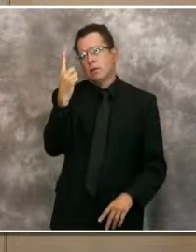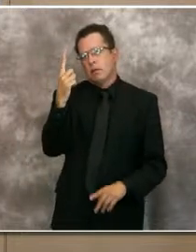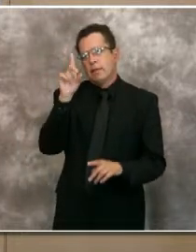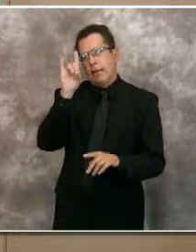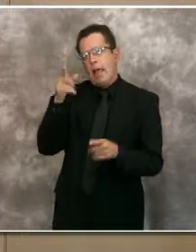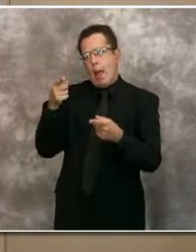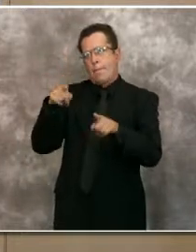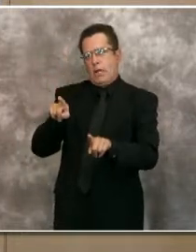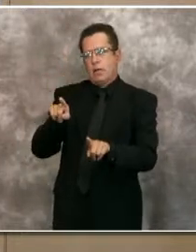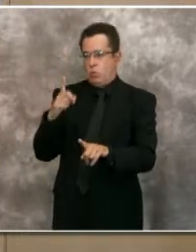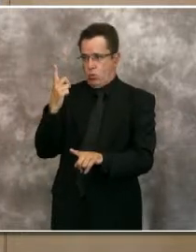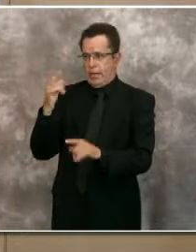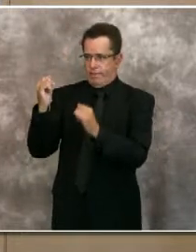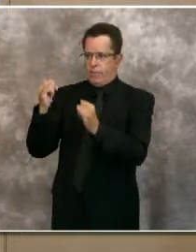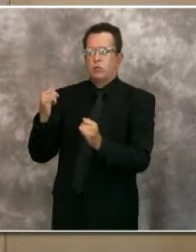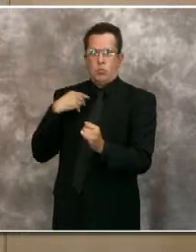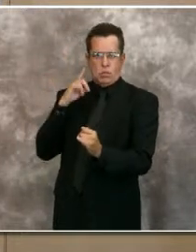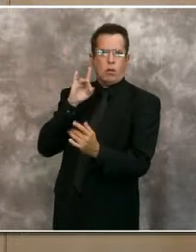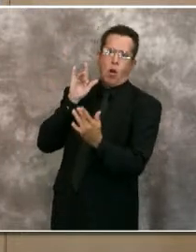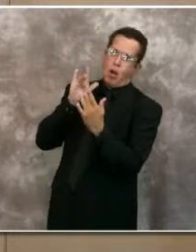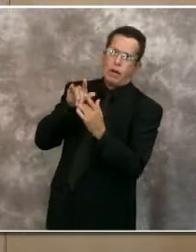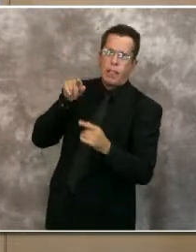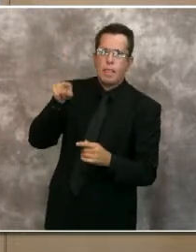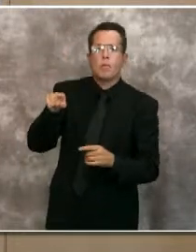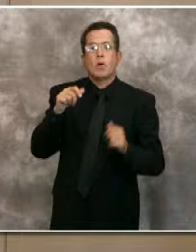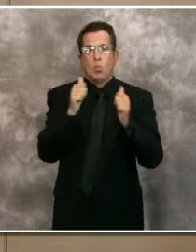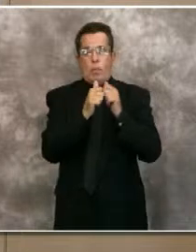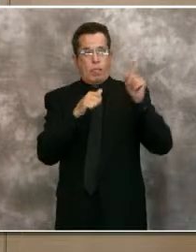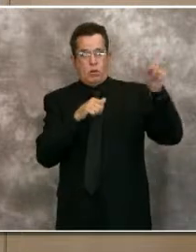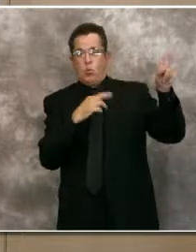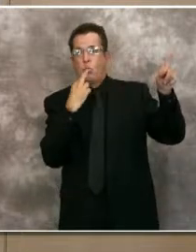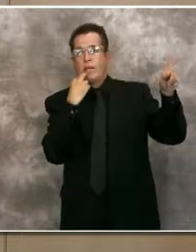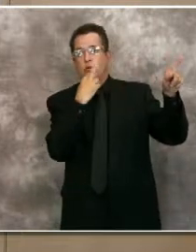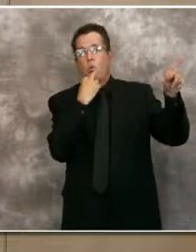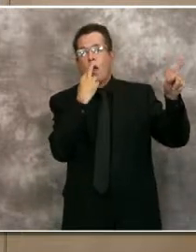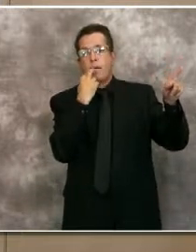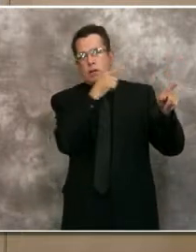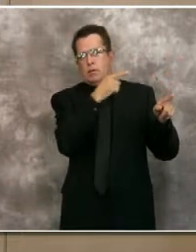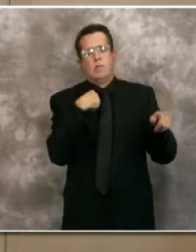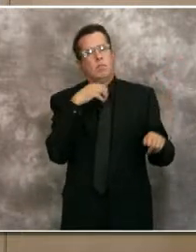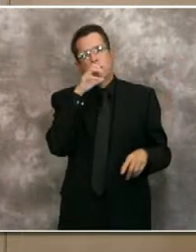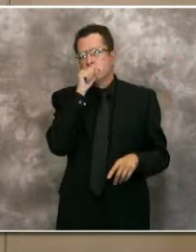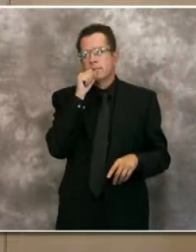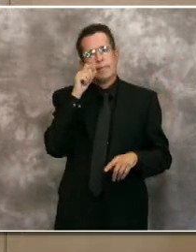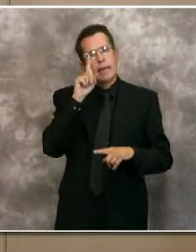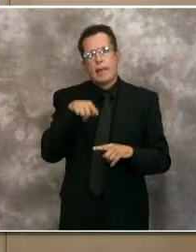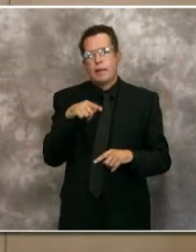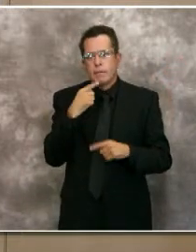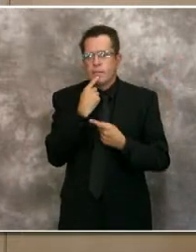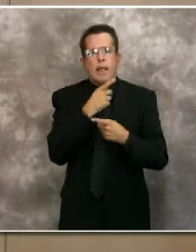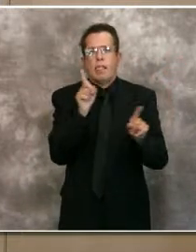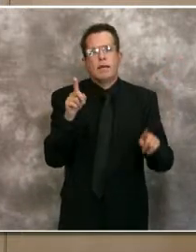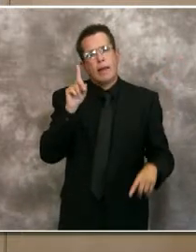of in terms of an individual. With the restaurant, we again are not going to divulge that, Artie, because of